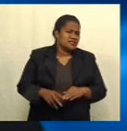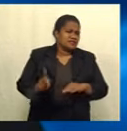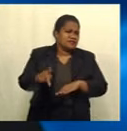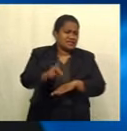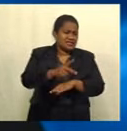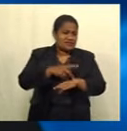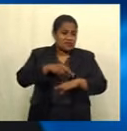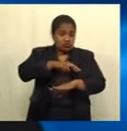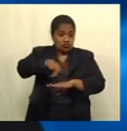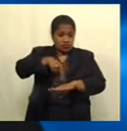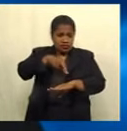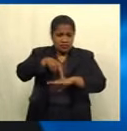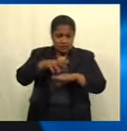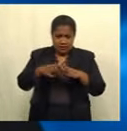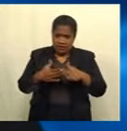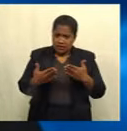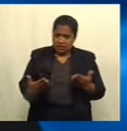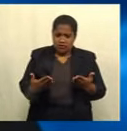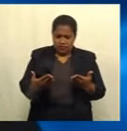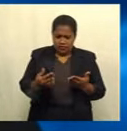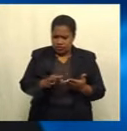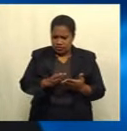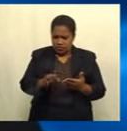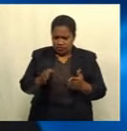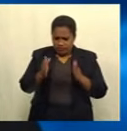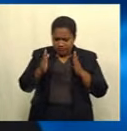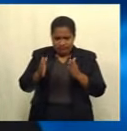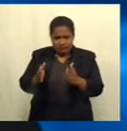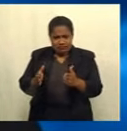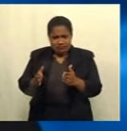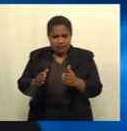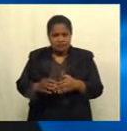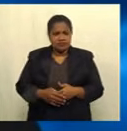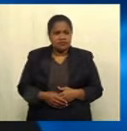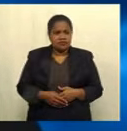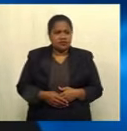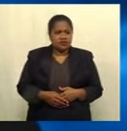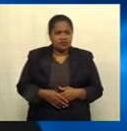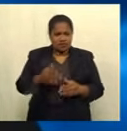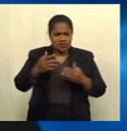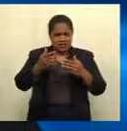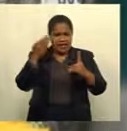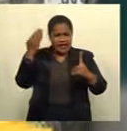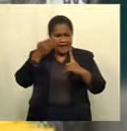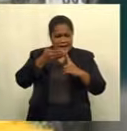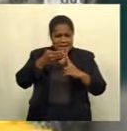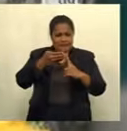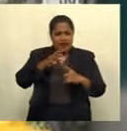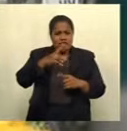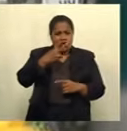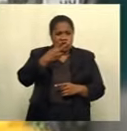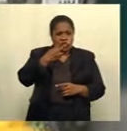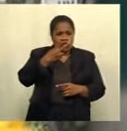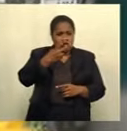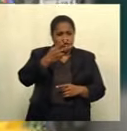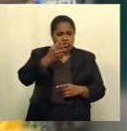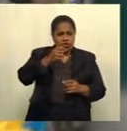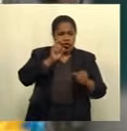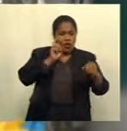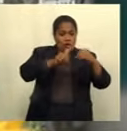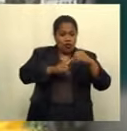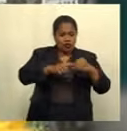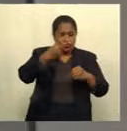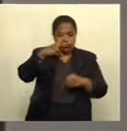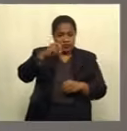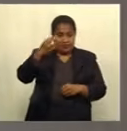is now not on track to achieve any of the 17 goals by 2030, unfortunately. Fiji Council of Social